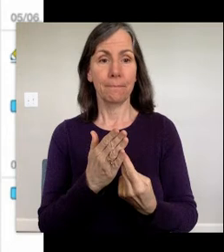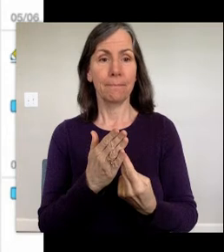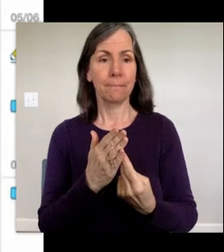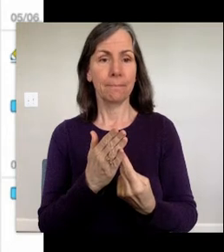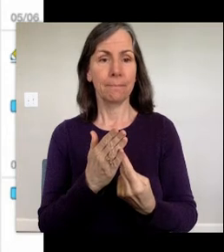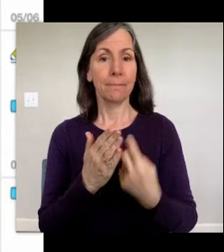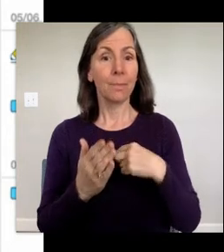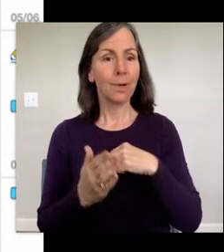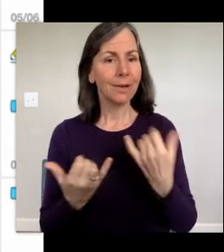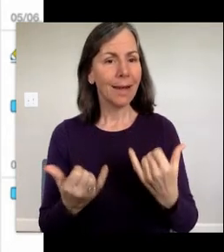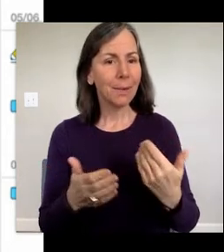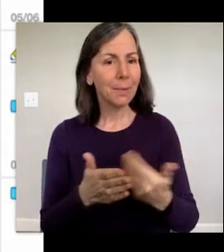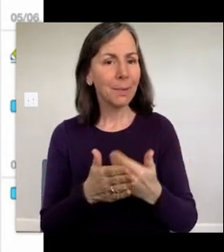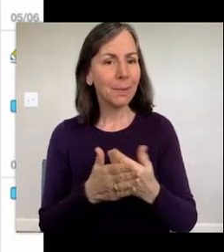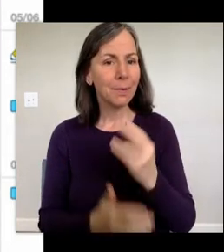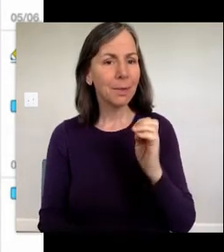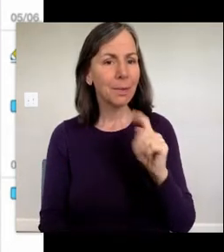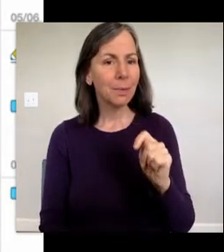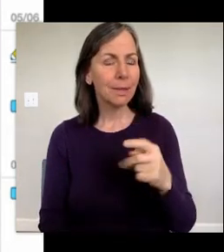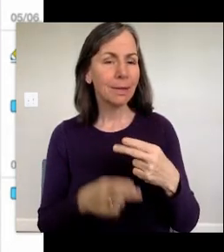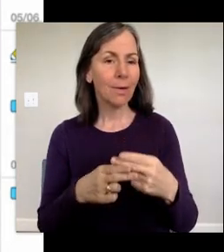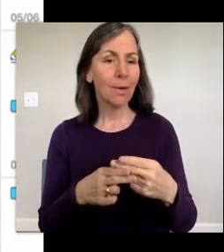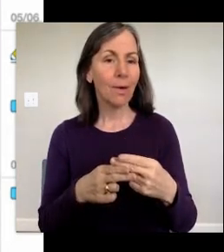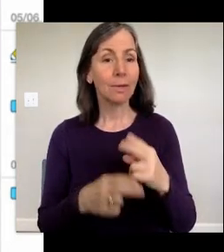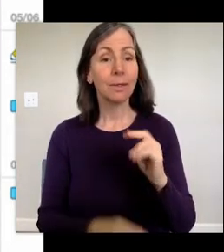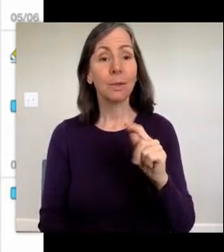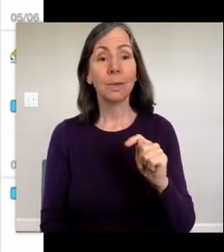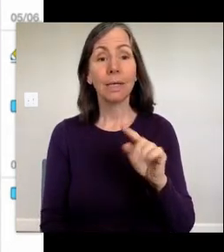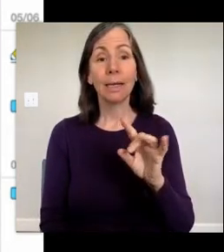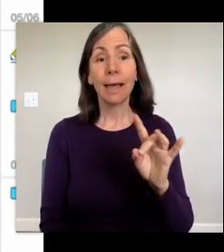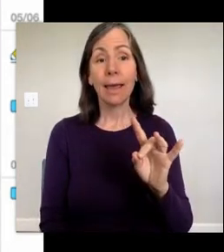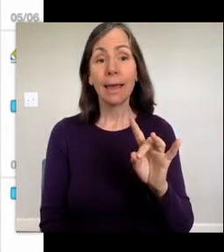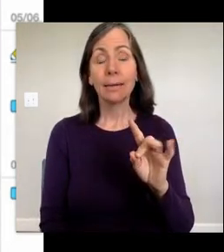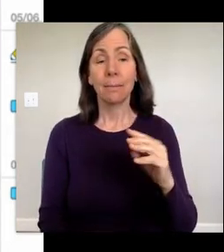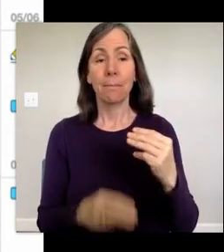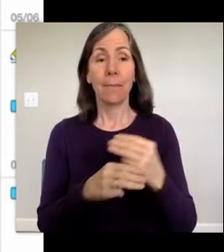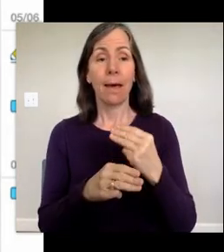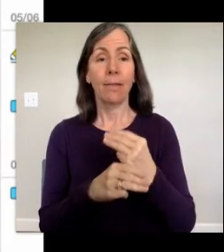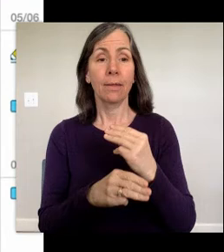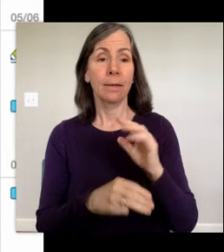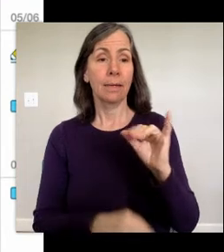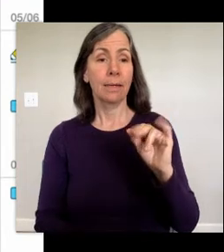now in a new unit called Unit 8, Math Installation Project.